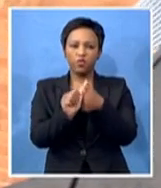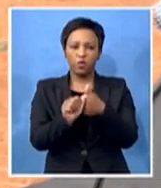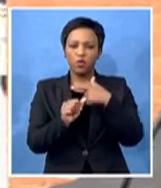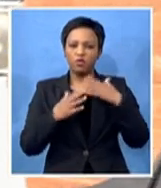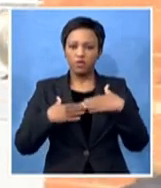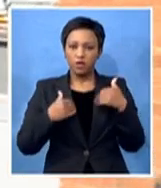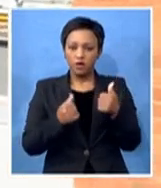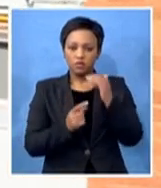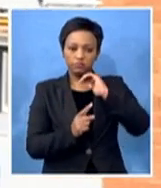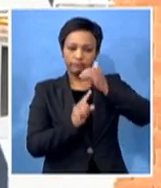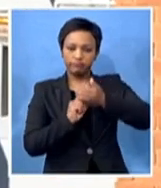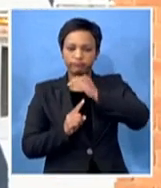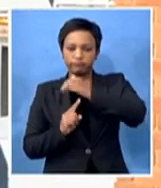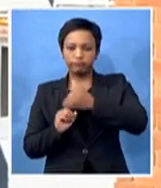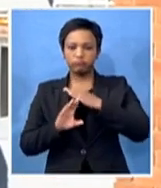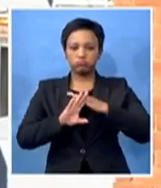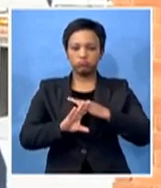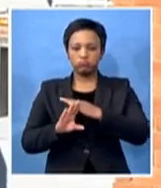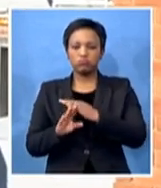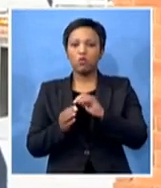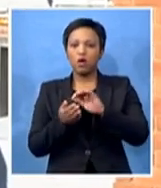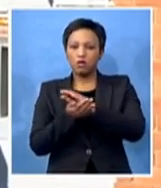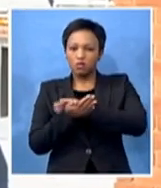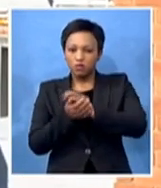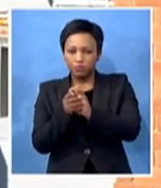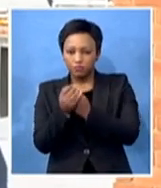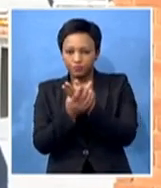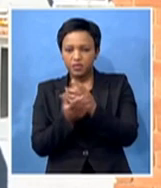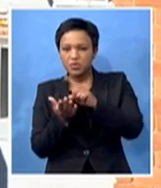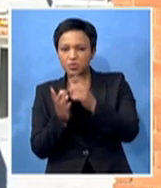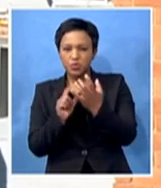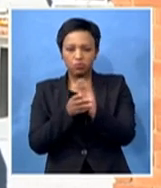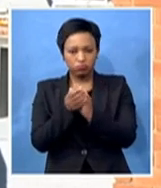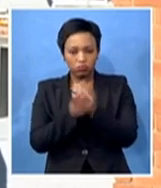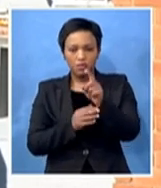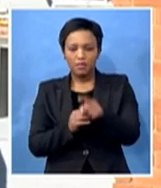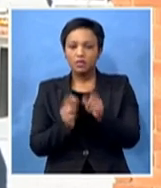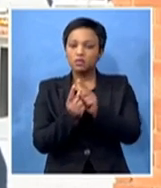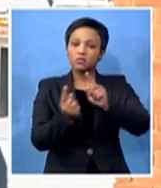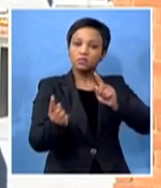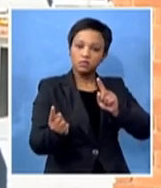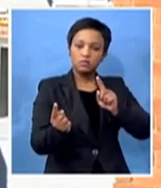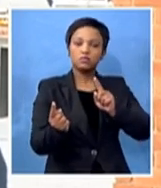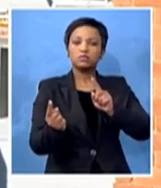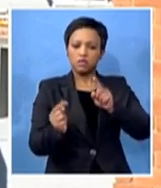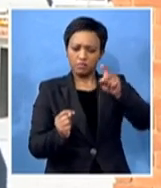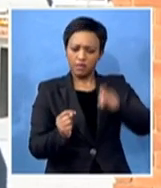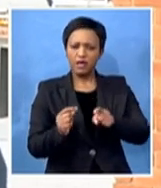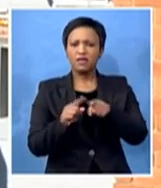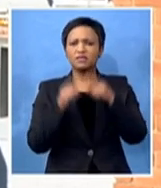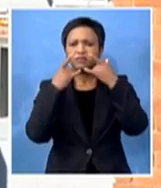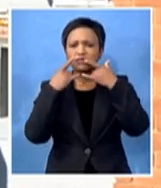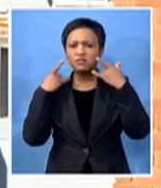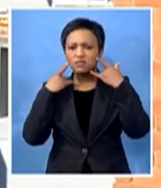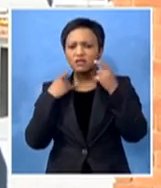washing of hands, sanitization, social distancing, compulsory wearing of masks. We're going to continue with